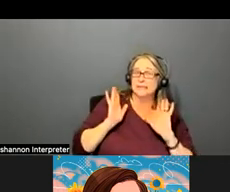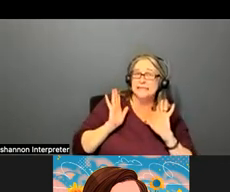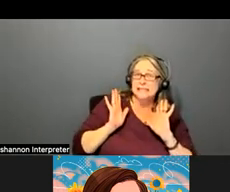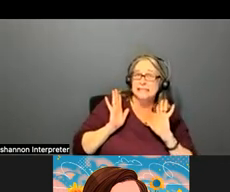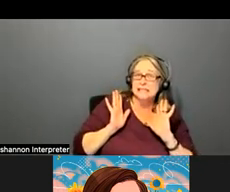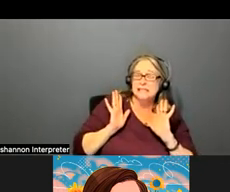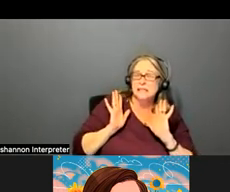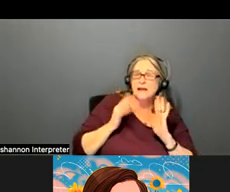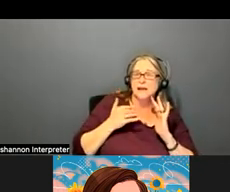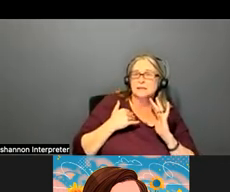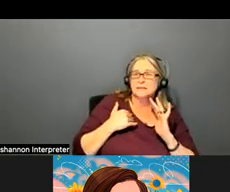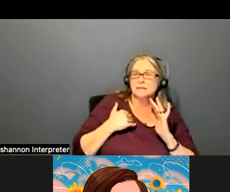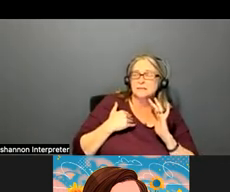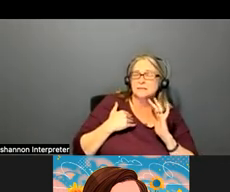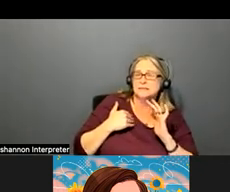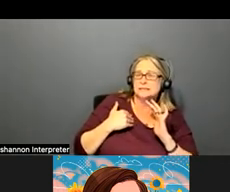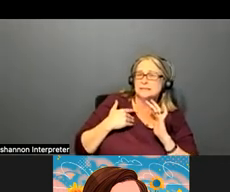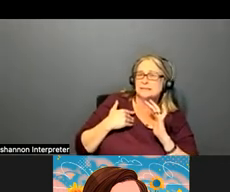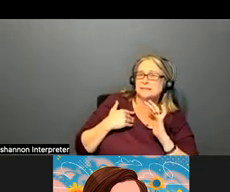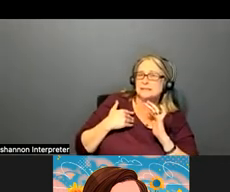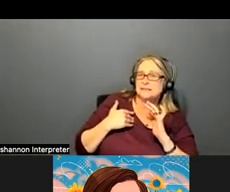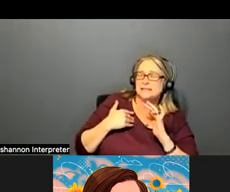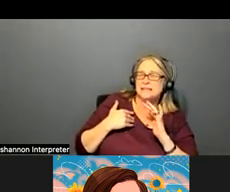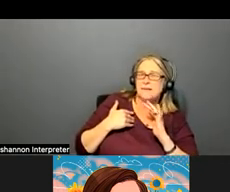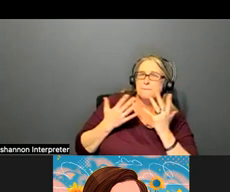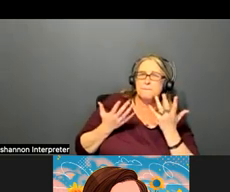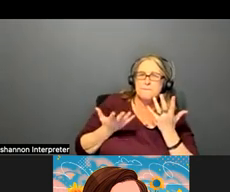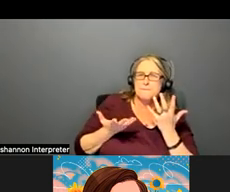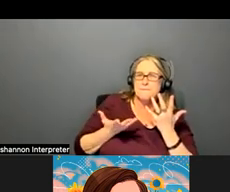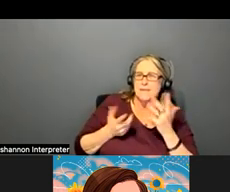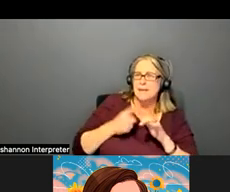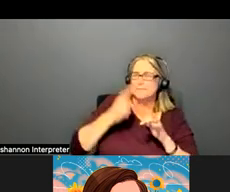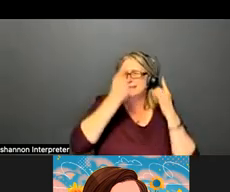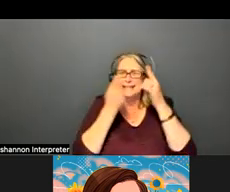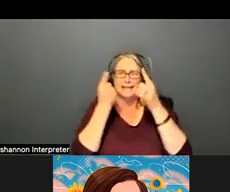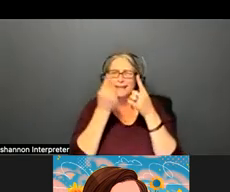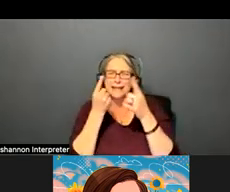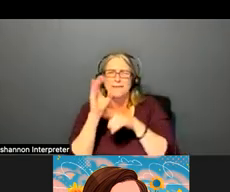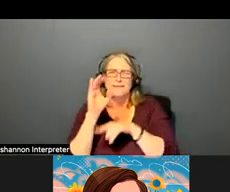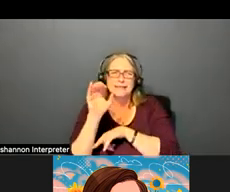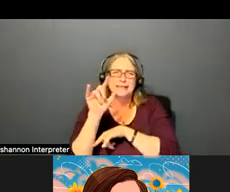of intersectionality? And is there anything, I'm just thinking of SILS